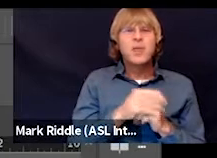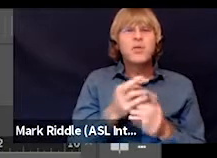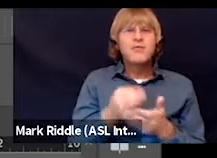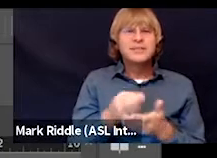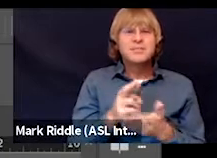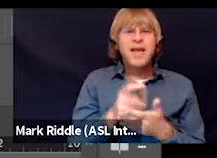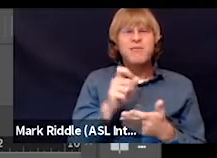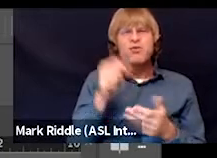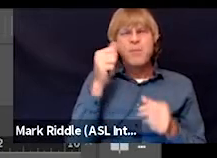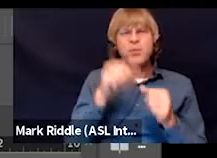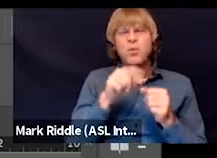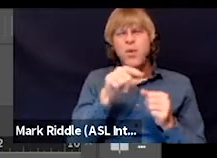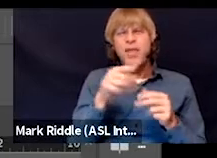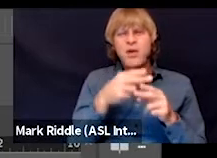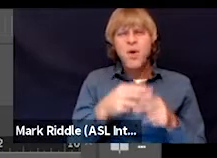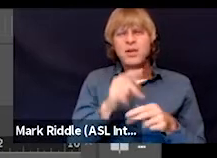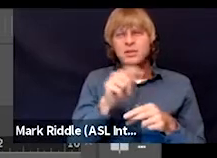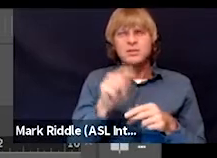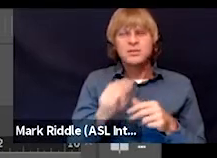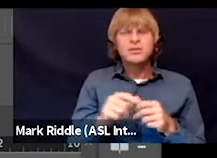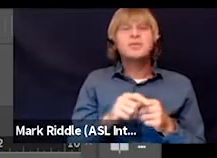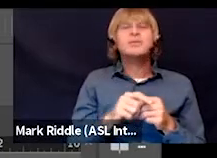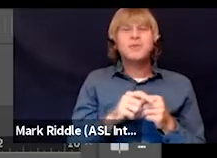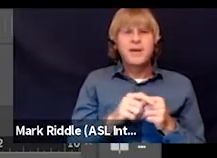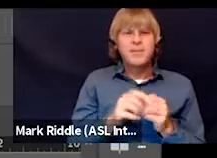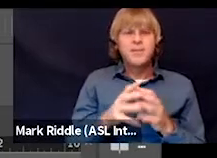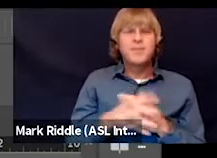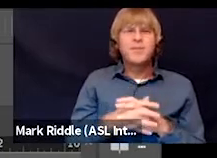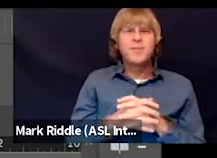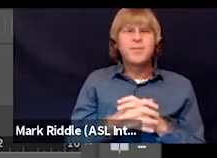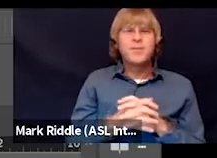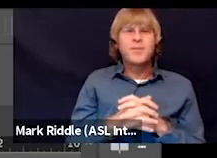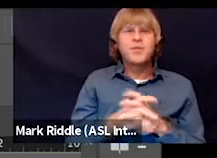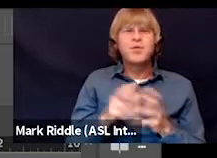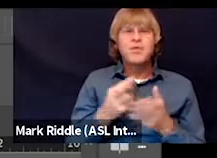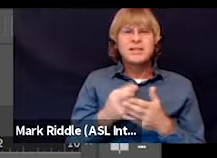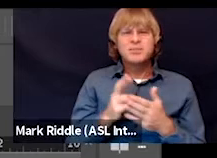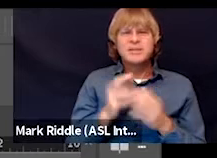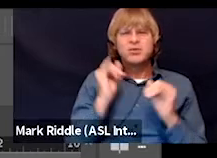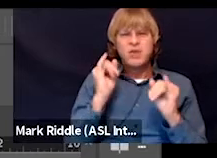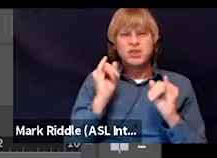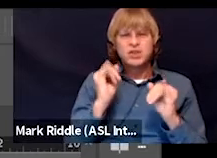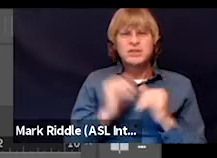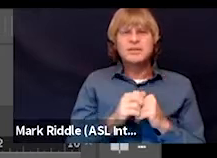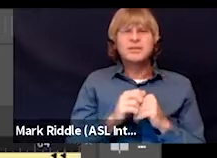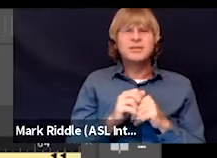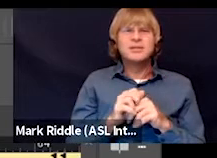You have to remember what you call these things. There we go. Recipe instructions.